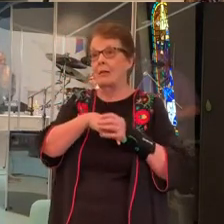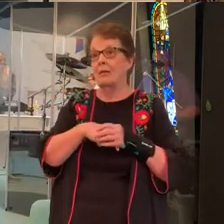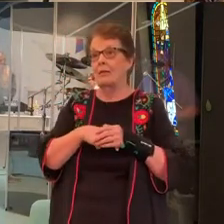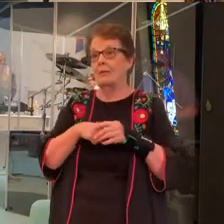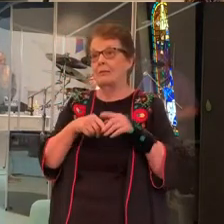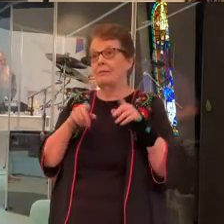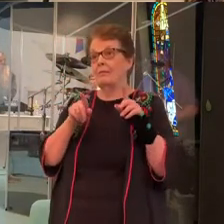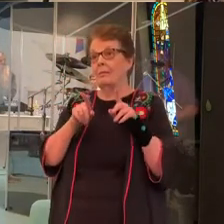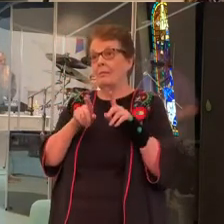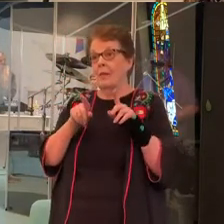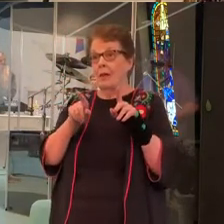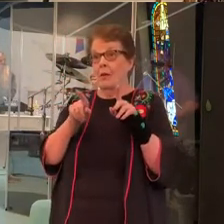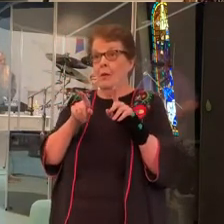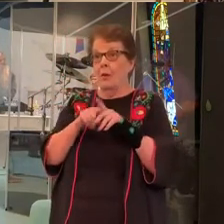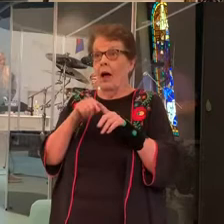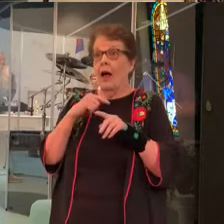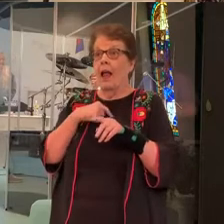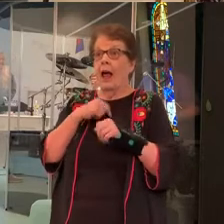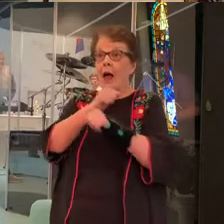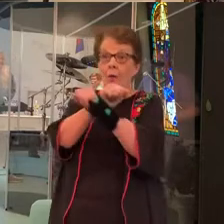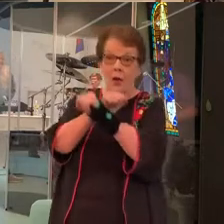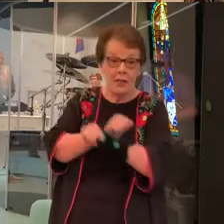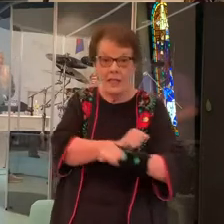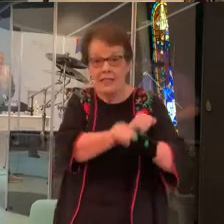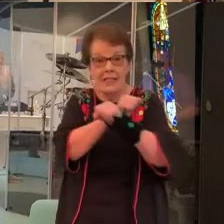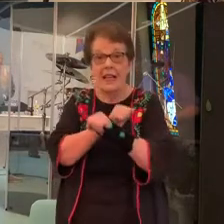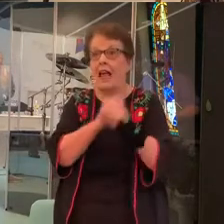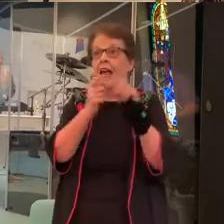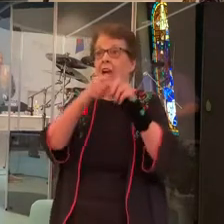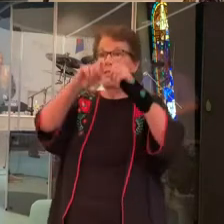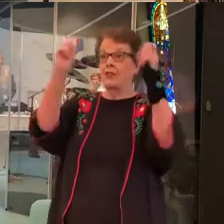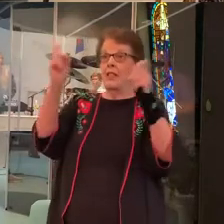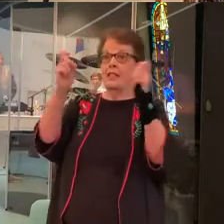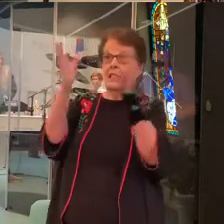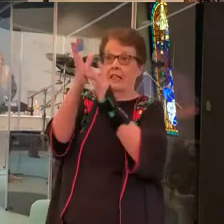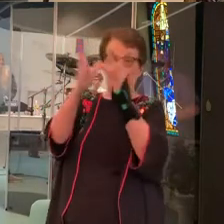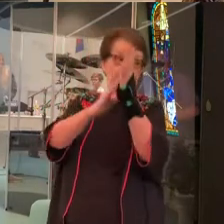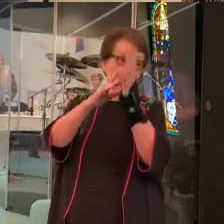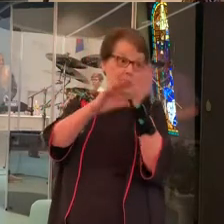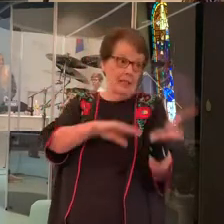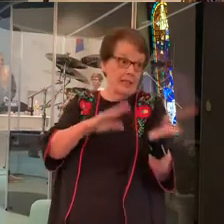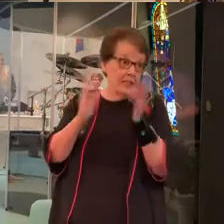deep. While I was a slave to